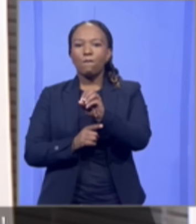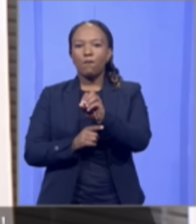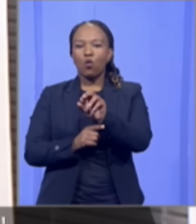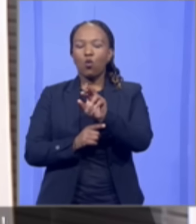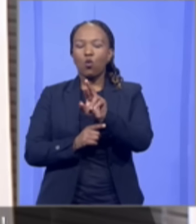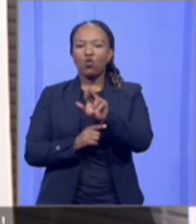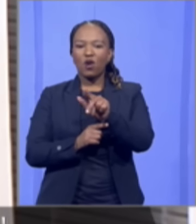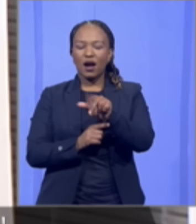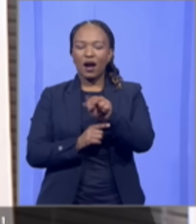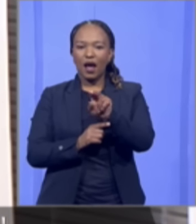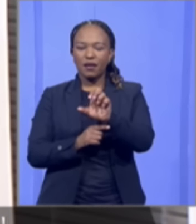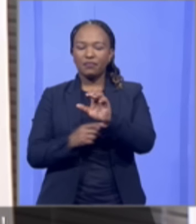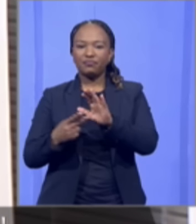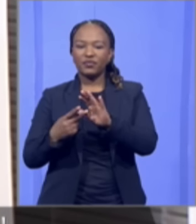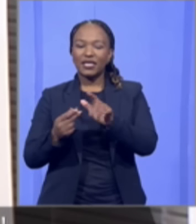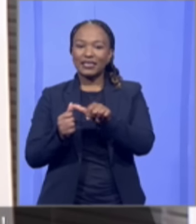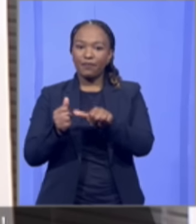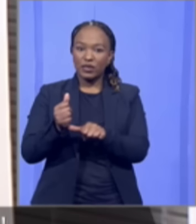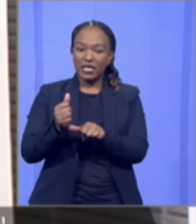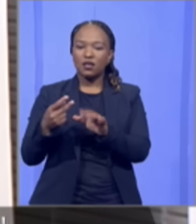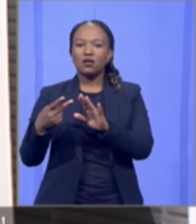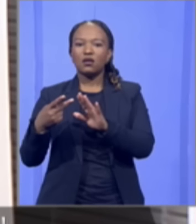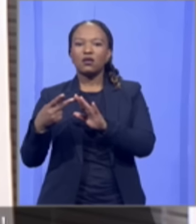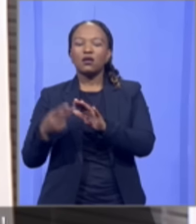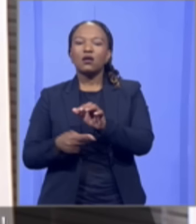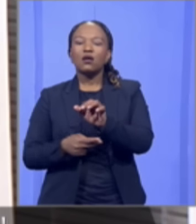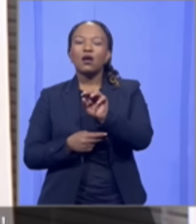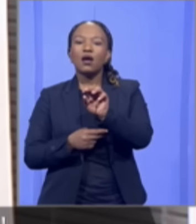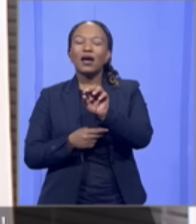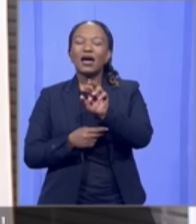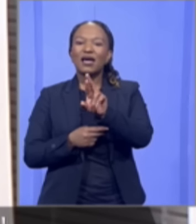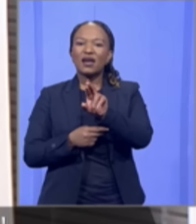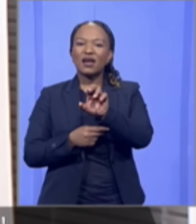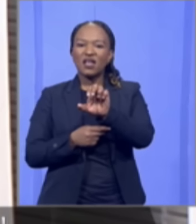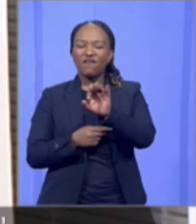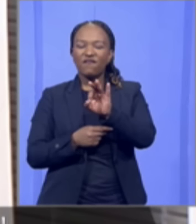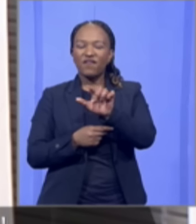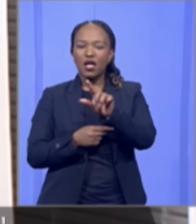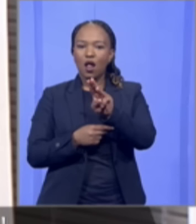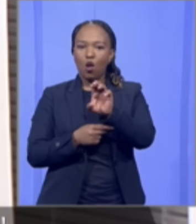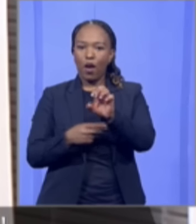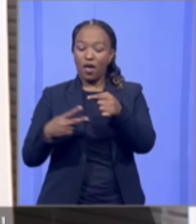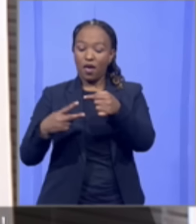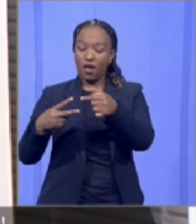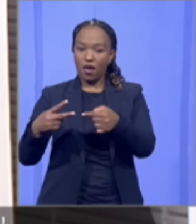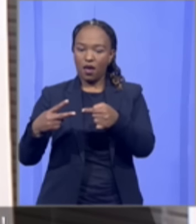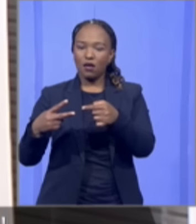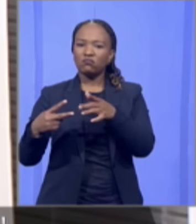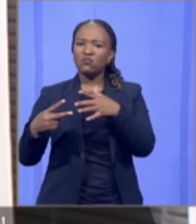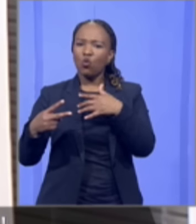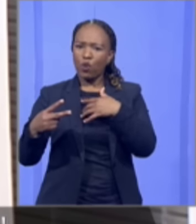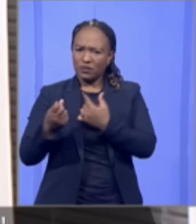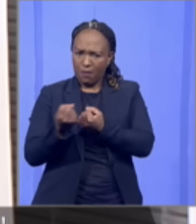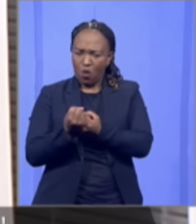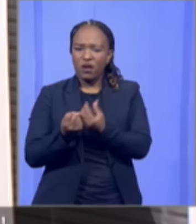Speaker, Madam Refilwe Ntsege, and they fully enjoy our support to lead our